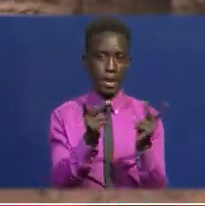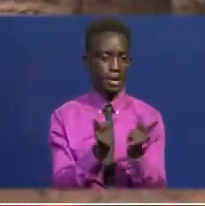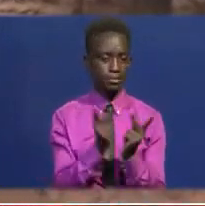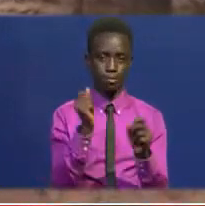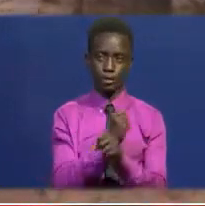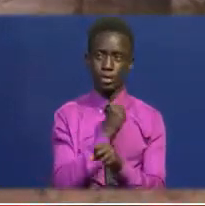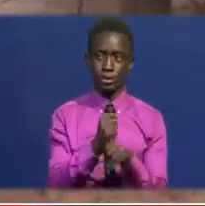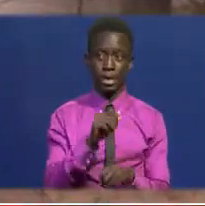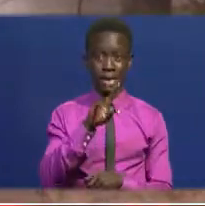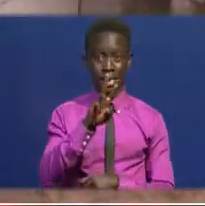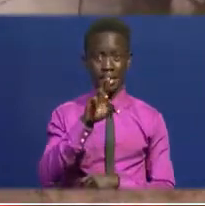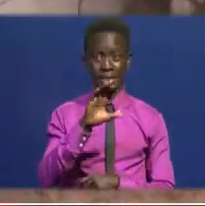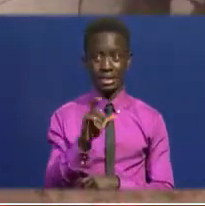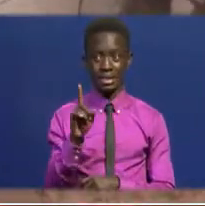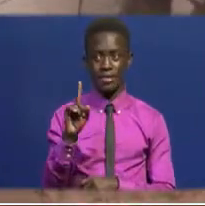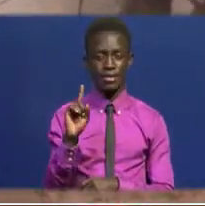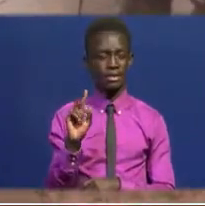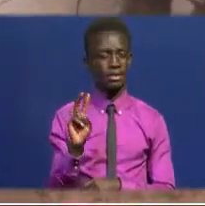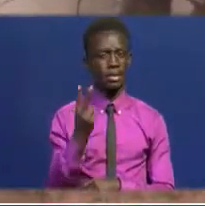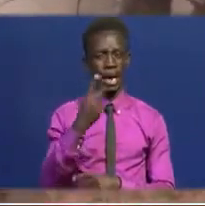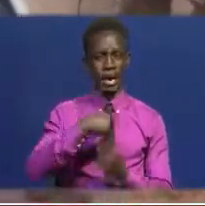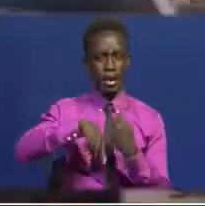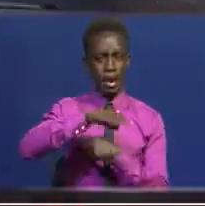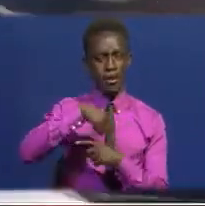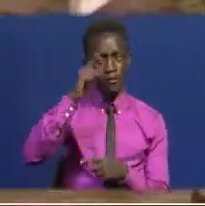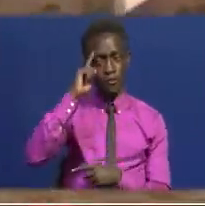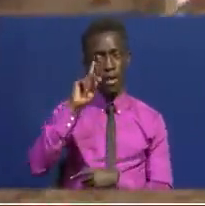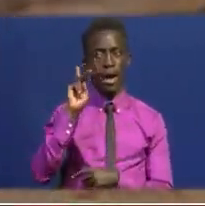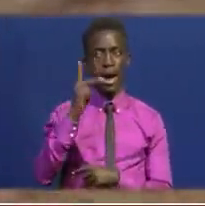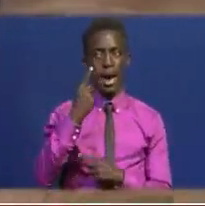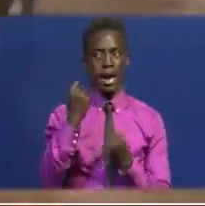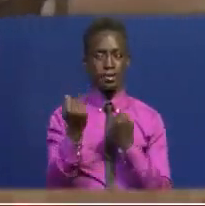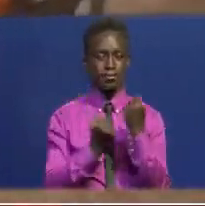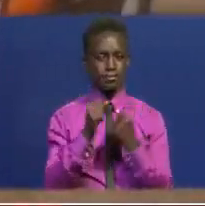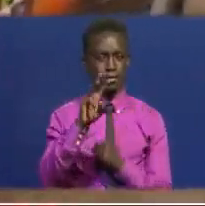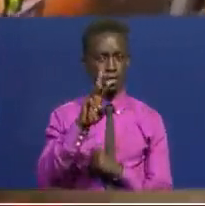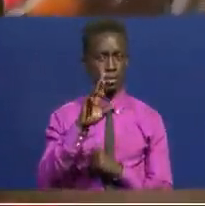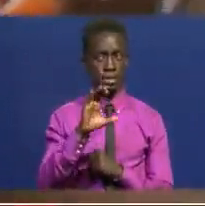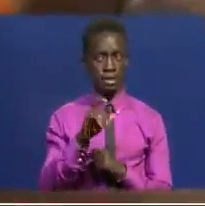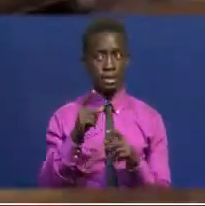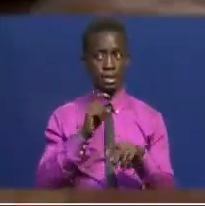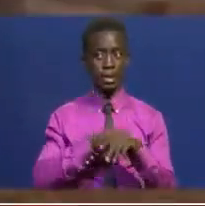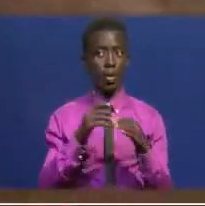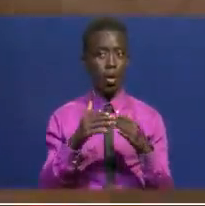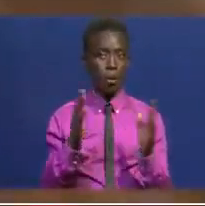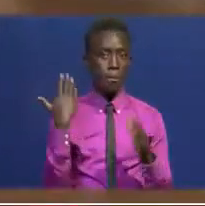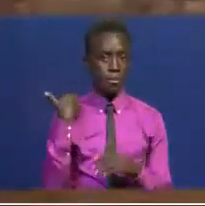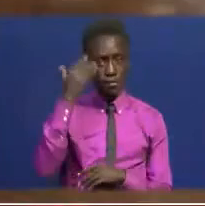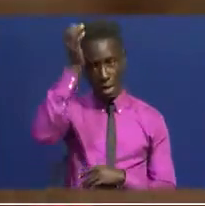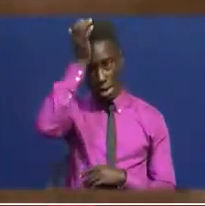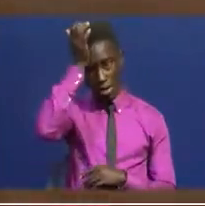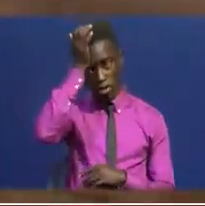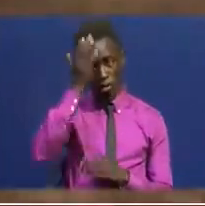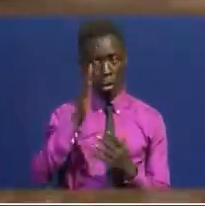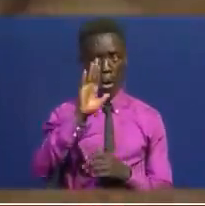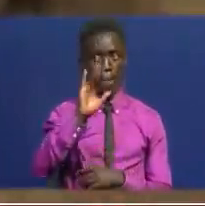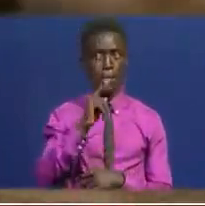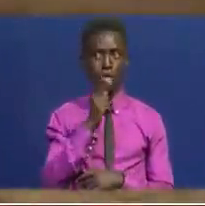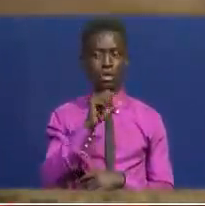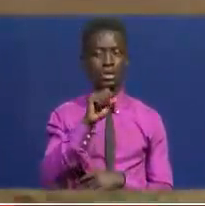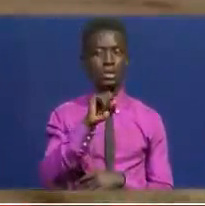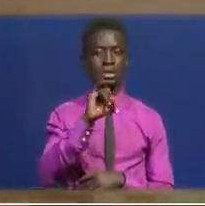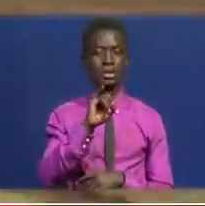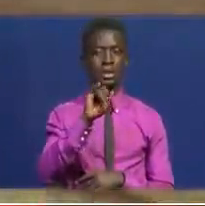Safari Rally is the second round of the Kenya National Rally Championship after the season-opening Eldoret Rally, which was by Samman C.